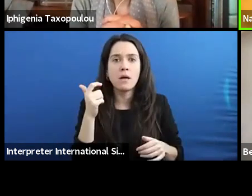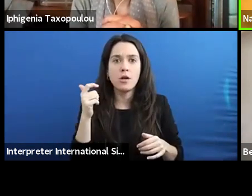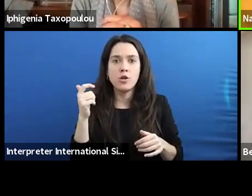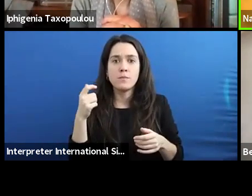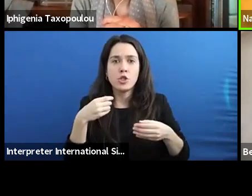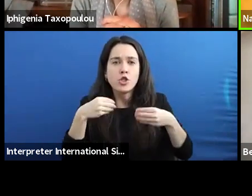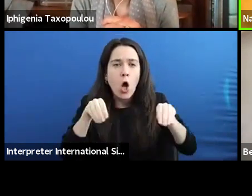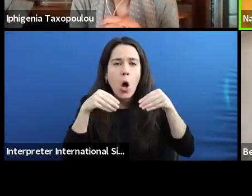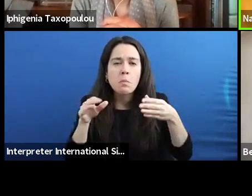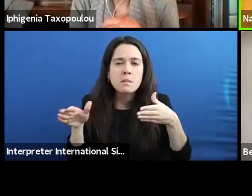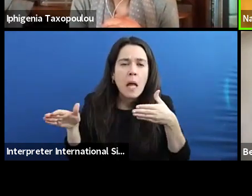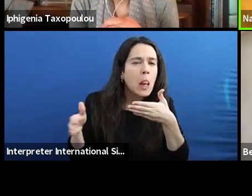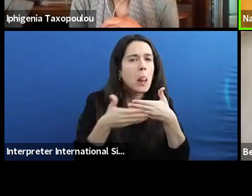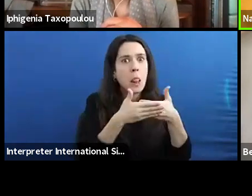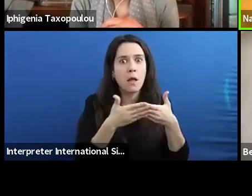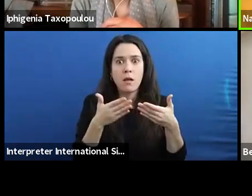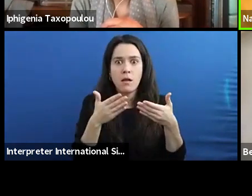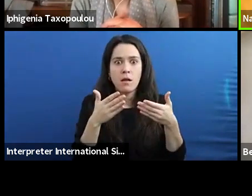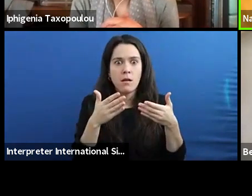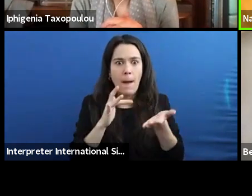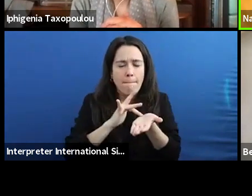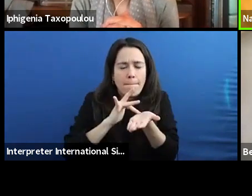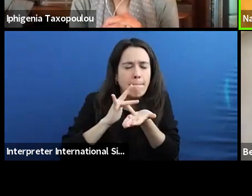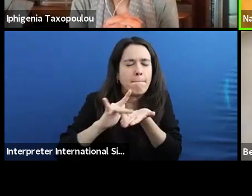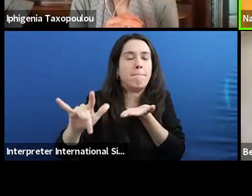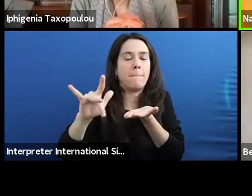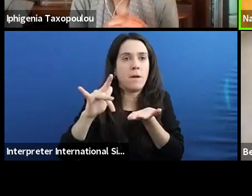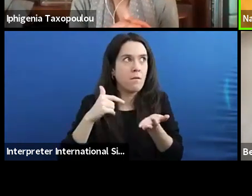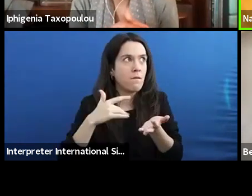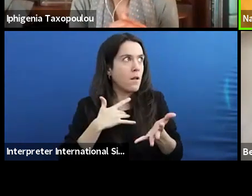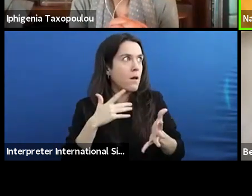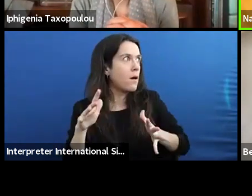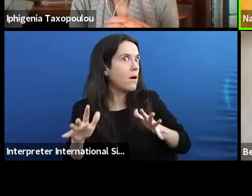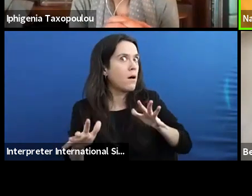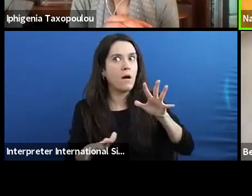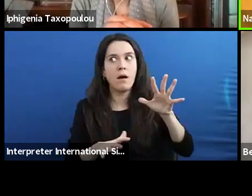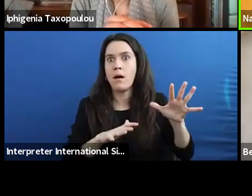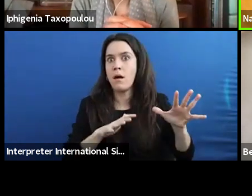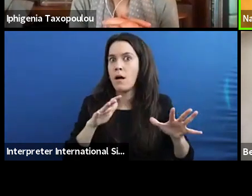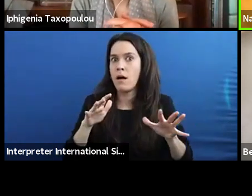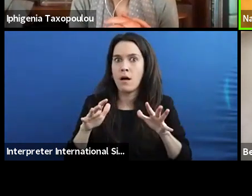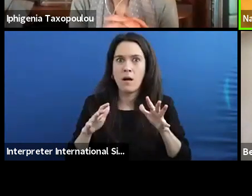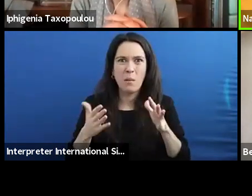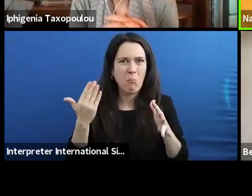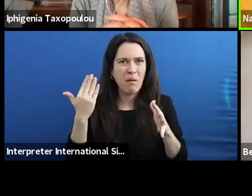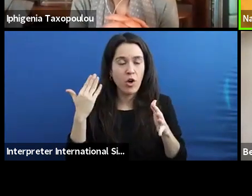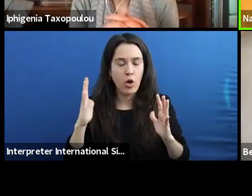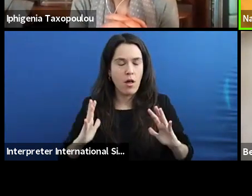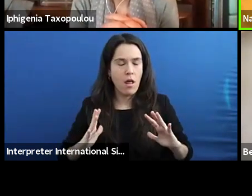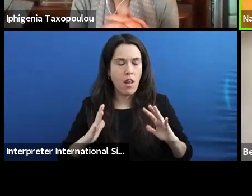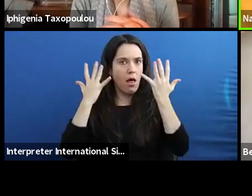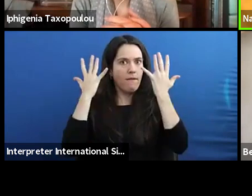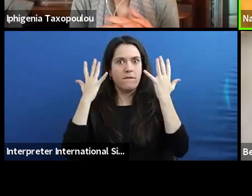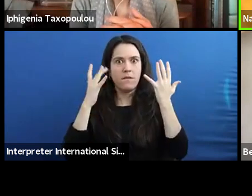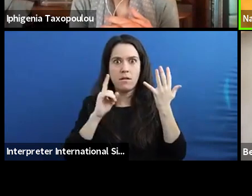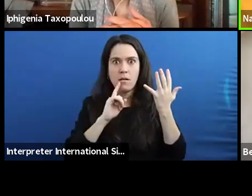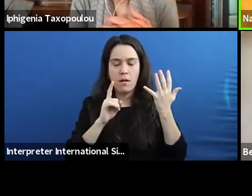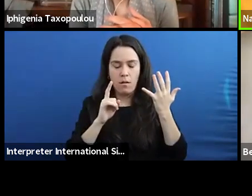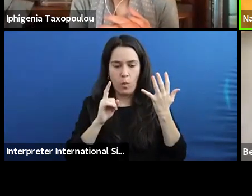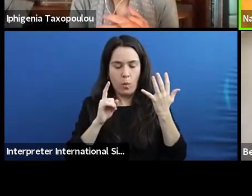empty. So we feel that we are part of the nature, part of the, our body is part of the nature.